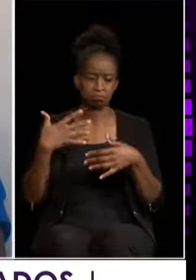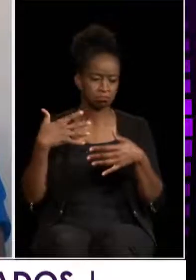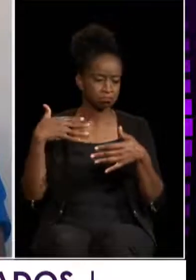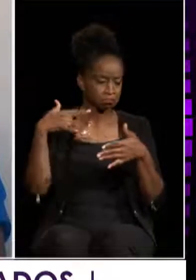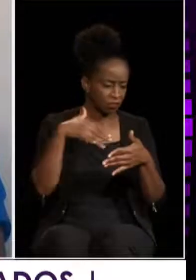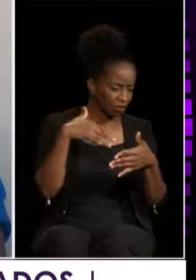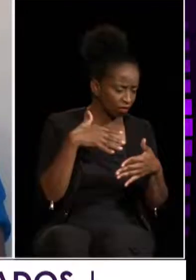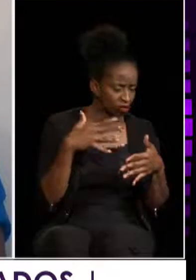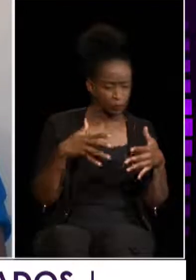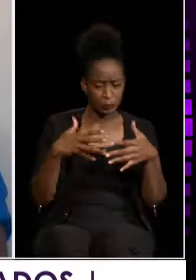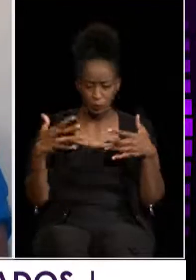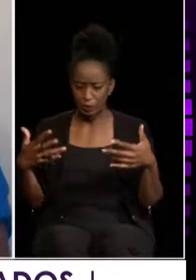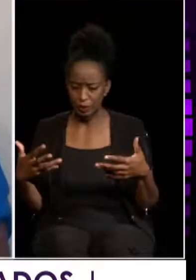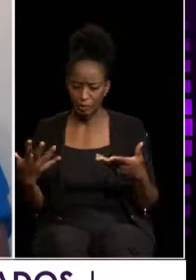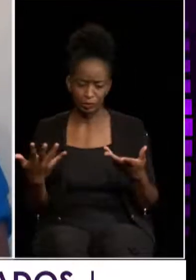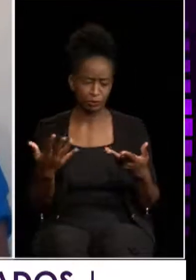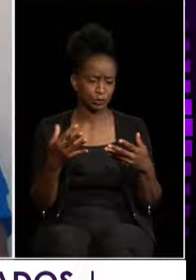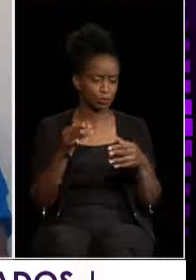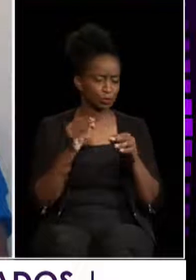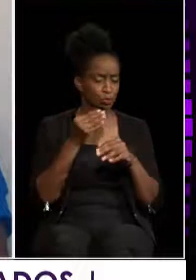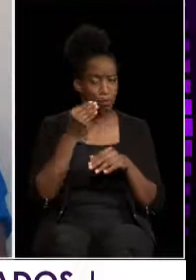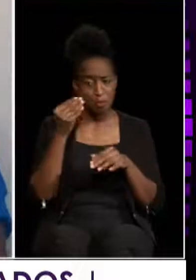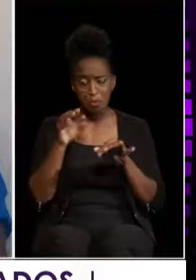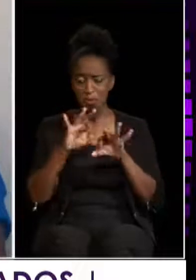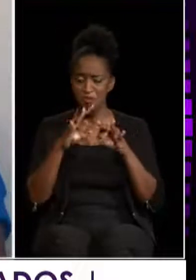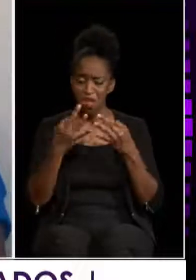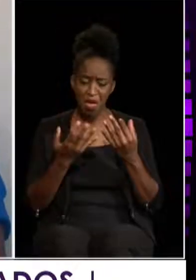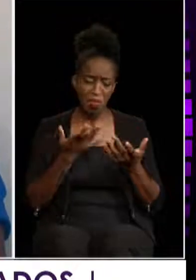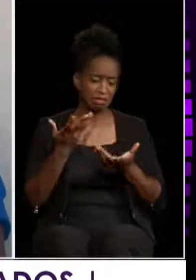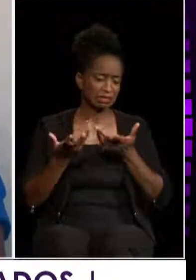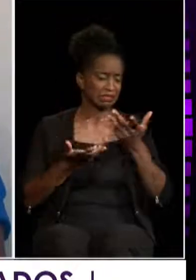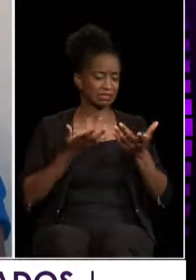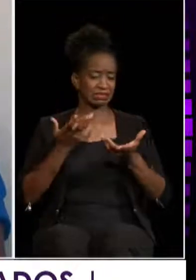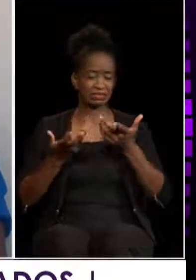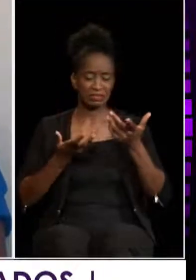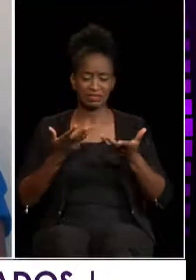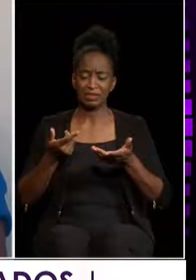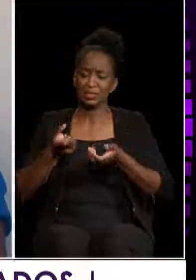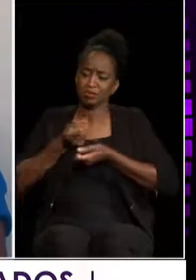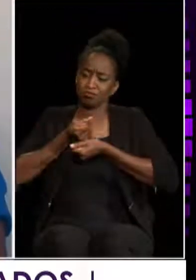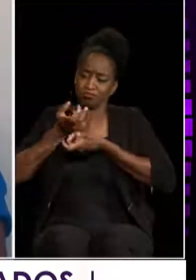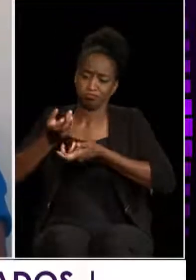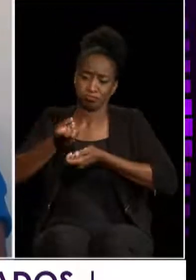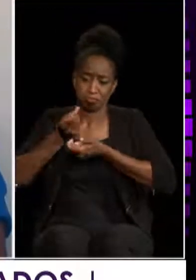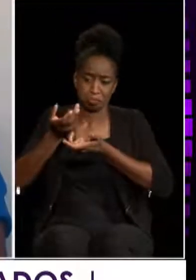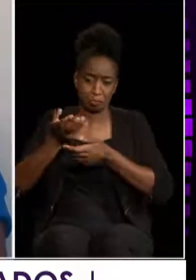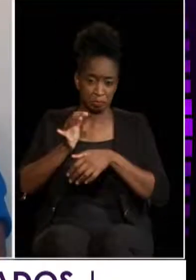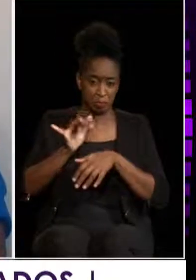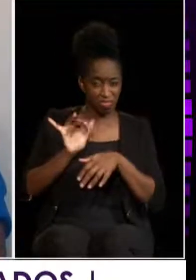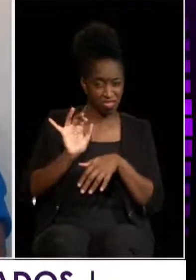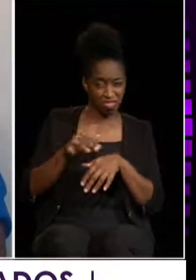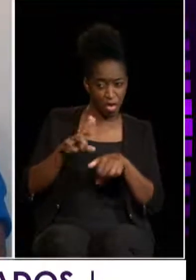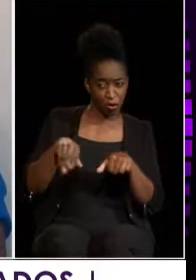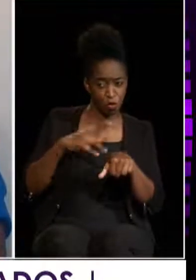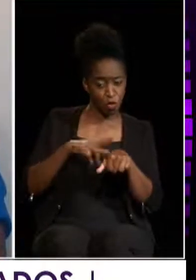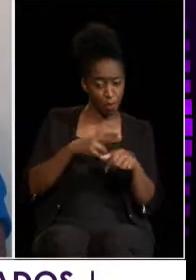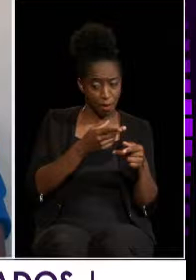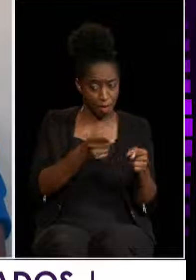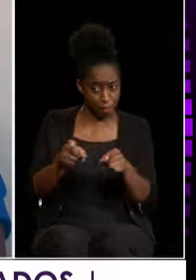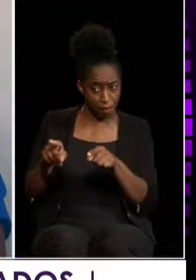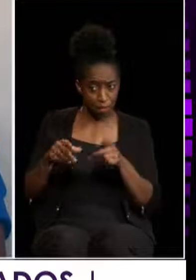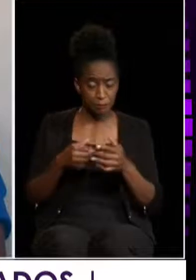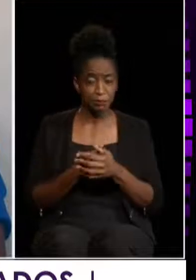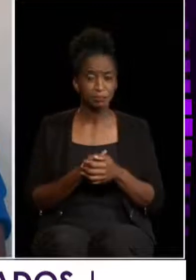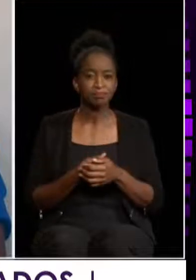anything like that? Is it customary for students to come and just initiate conversation with you? I will say that it